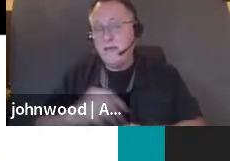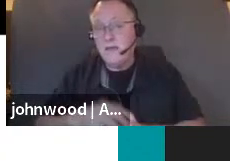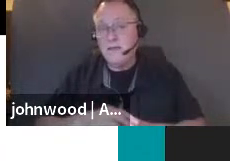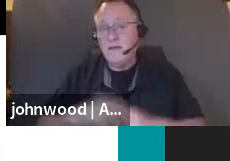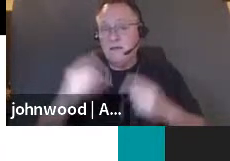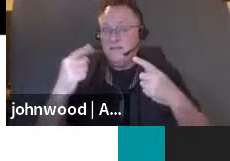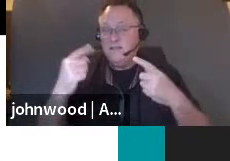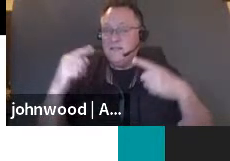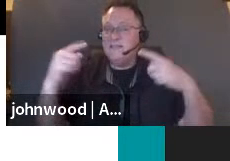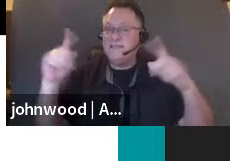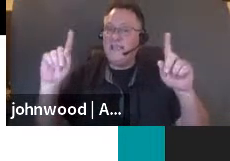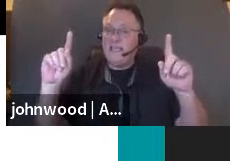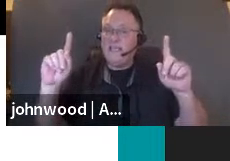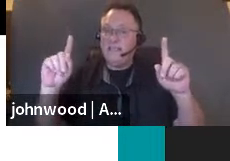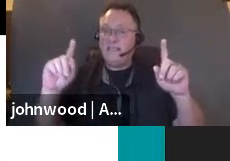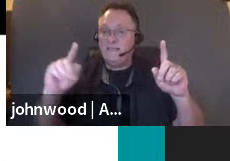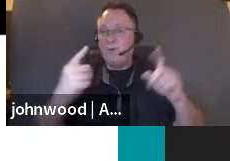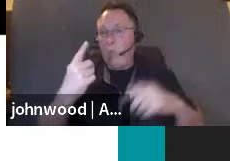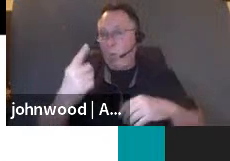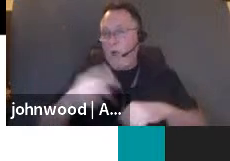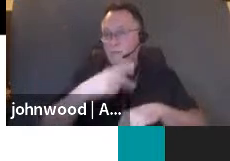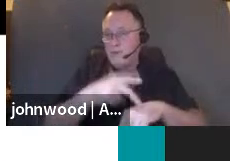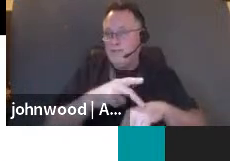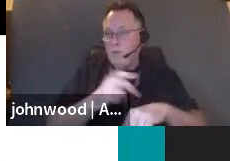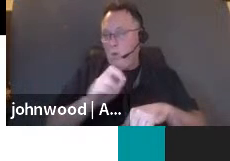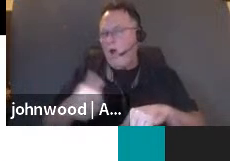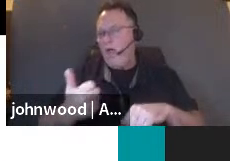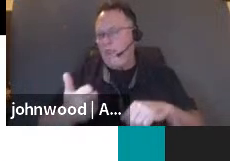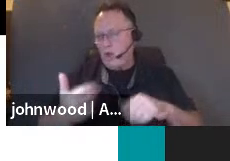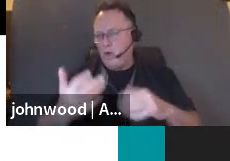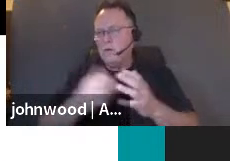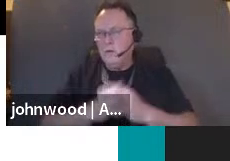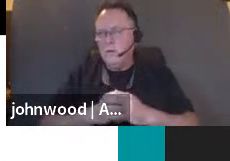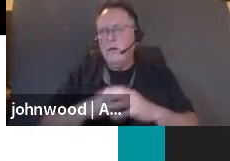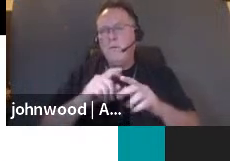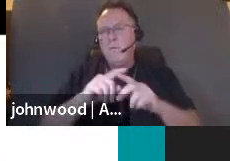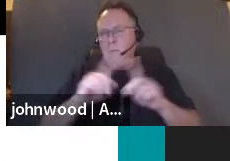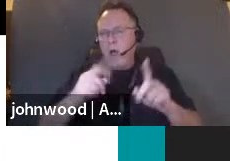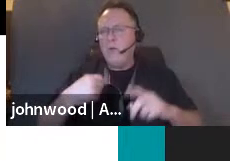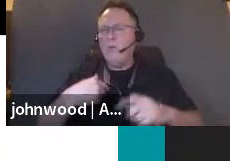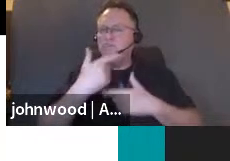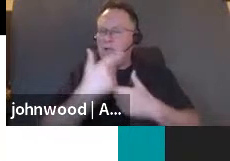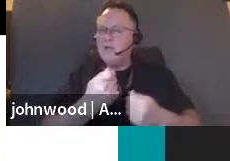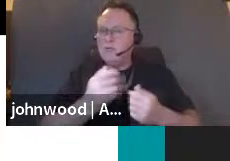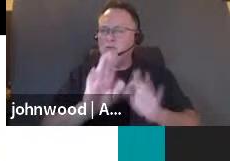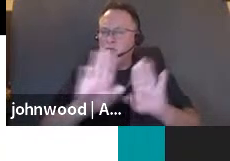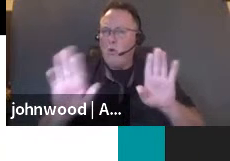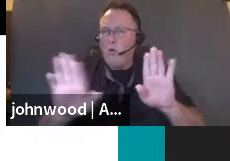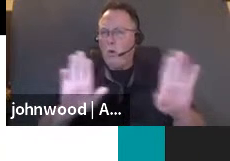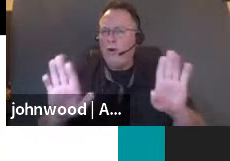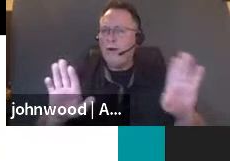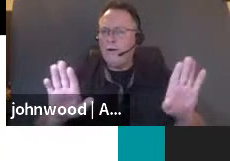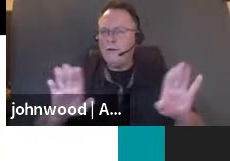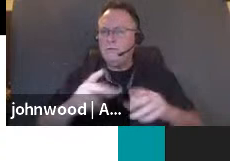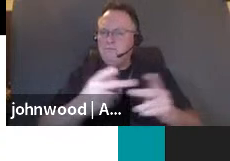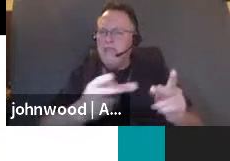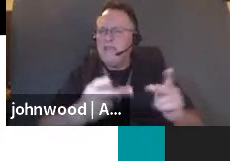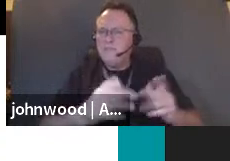succeed at one principle or another, but we're interested to hear from you what those places are.